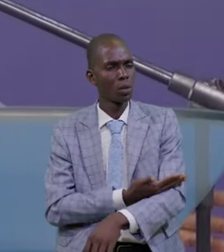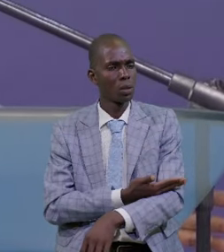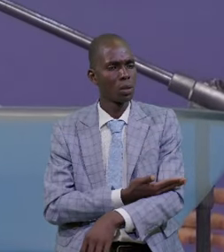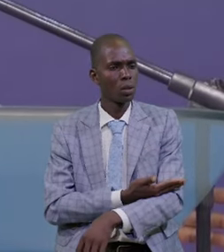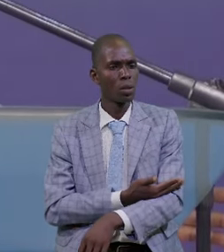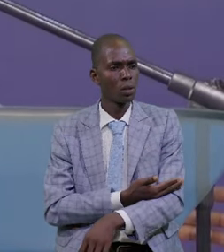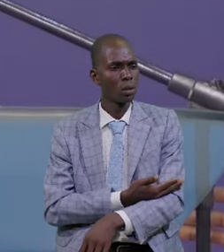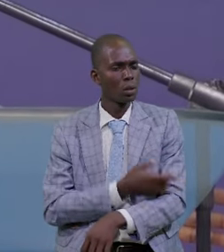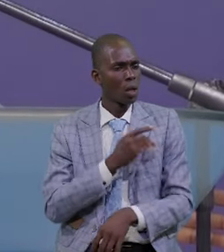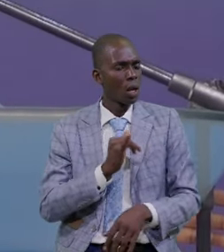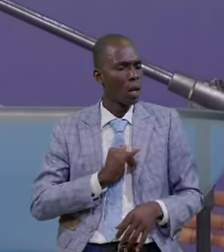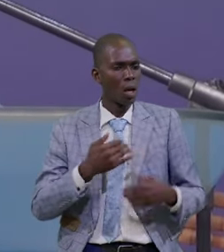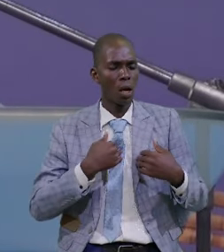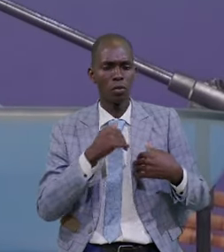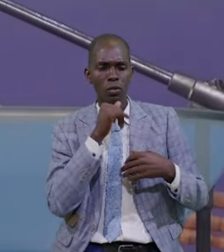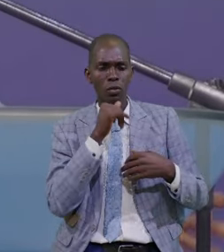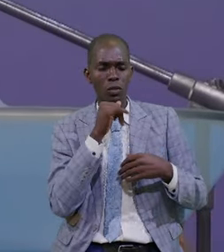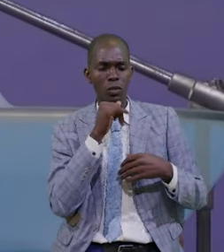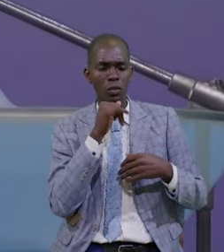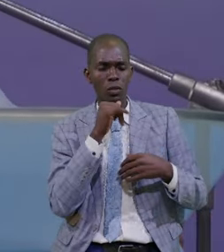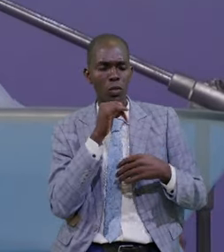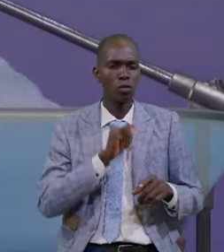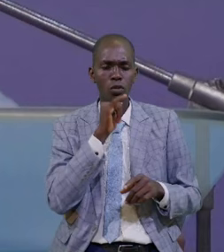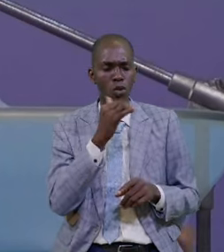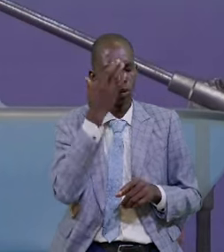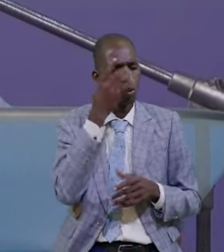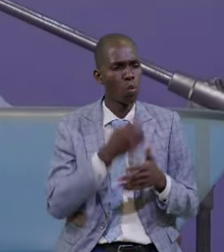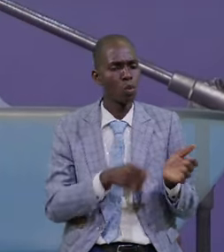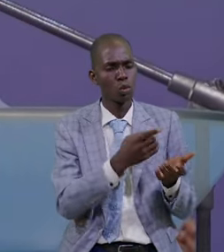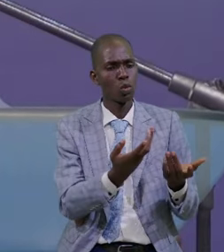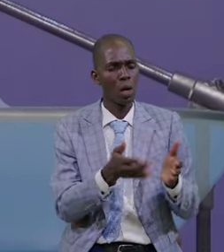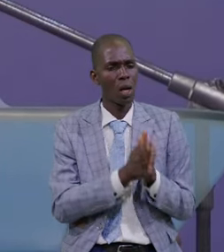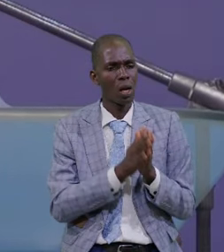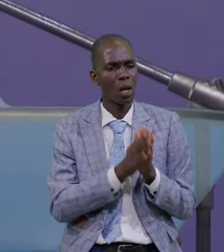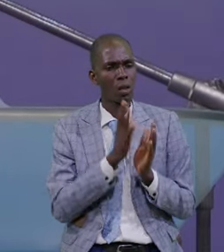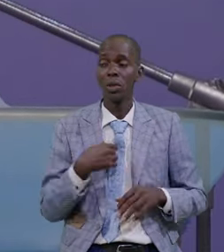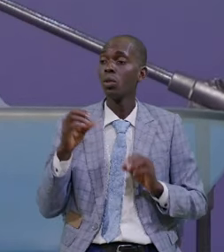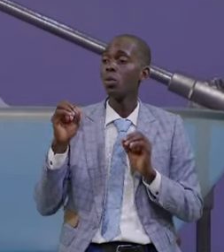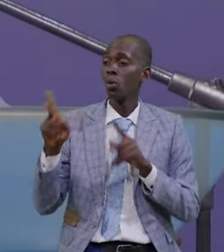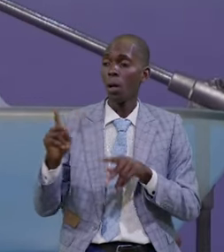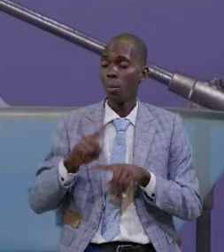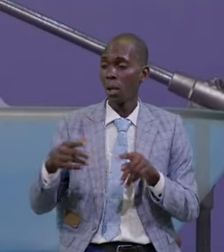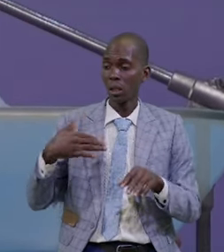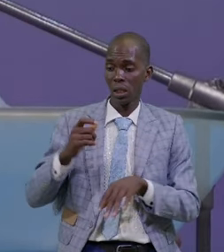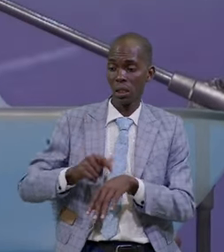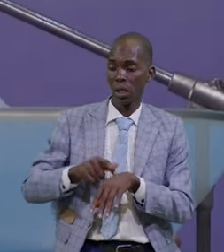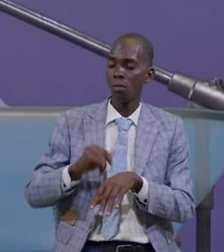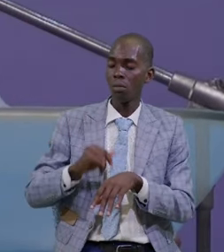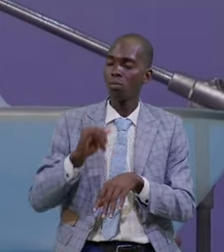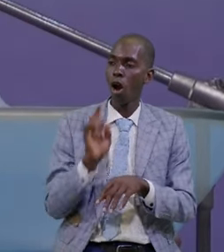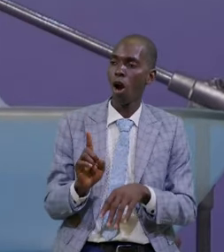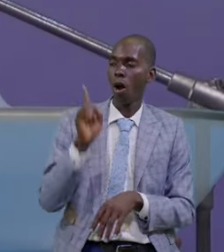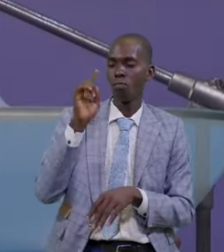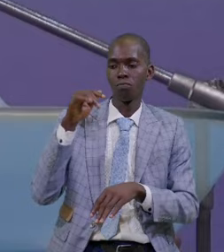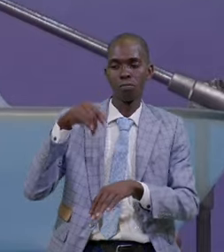you have not asked, I've not known what you really came for. Yes, daddy, my time was up. I am